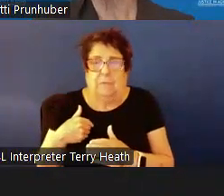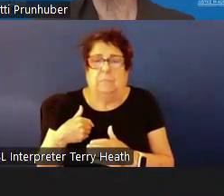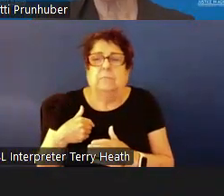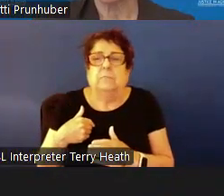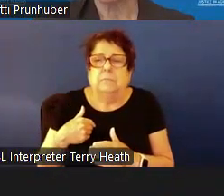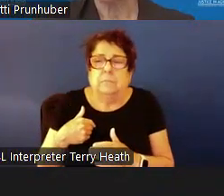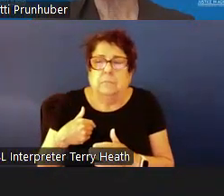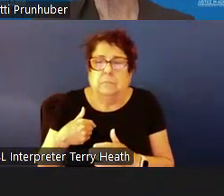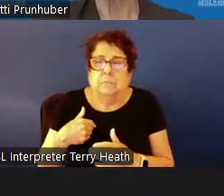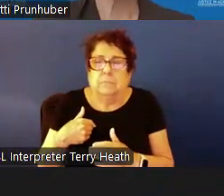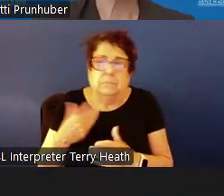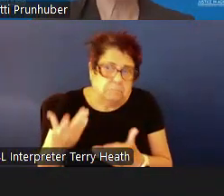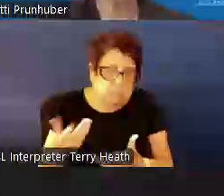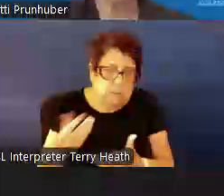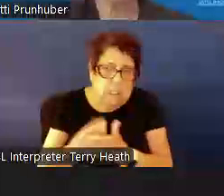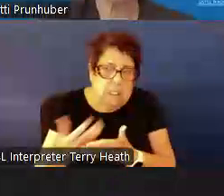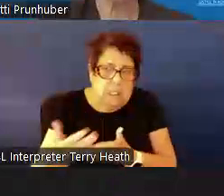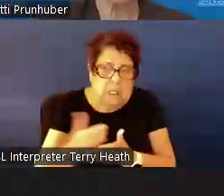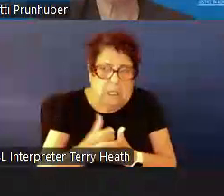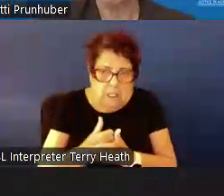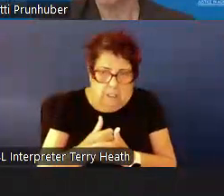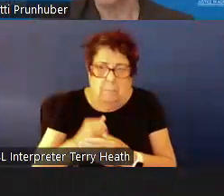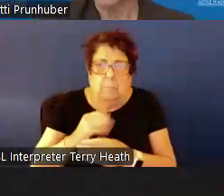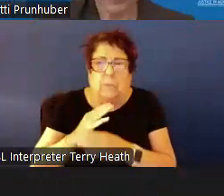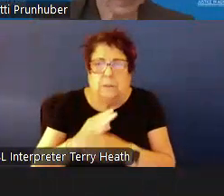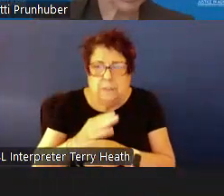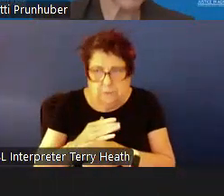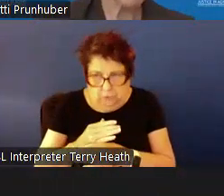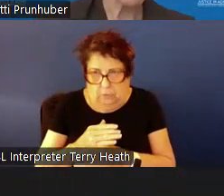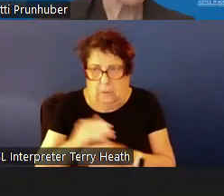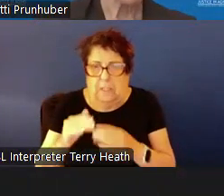a landlord, say, refusing to accept a Section 8 voucher.